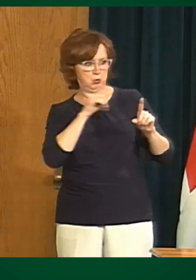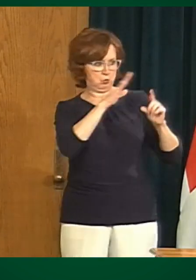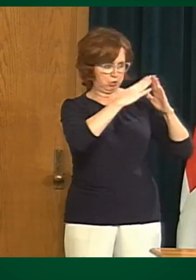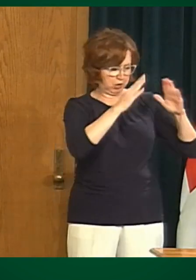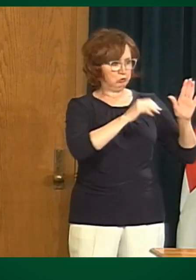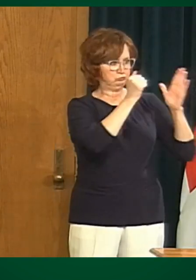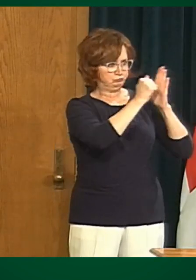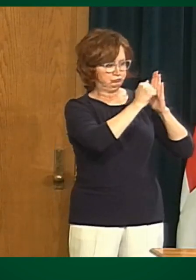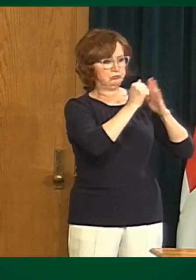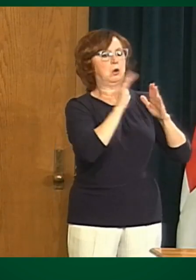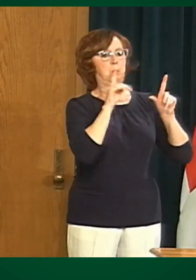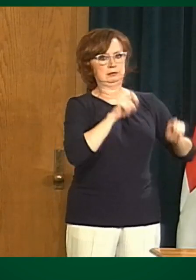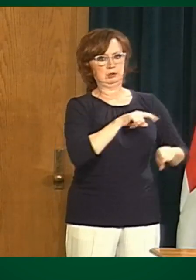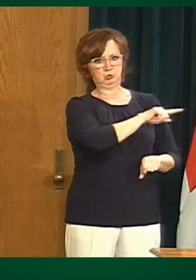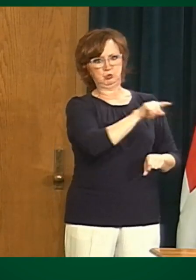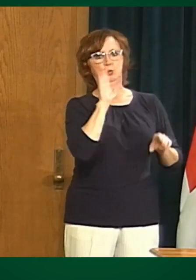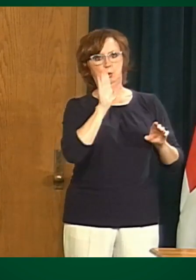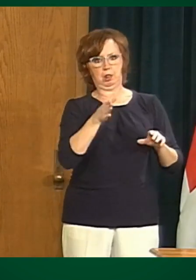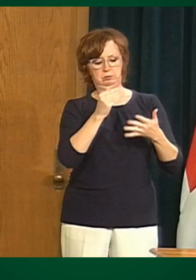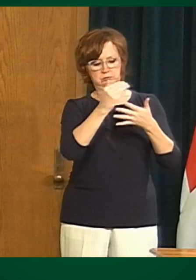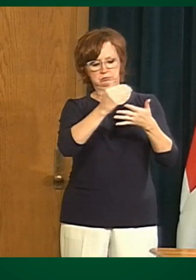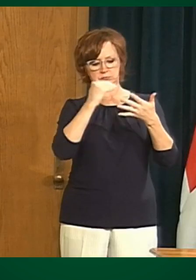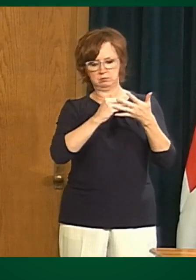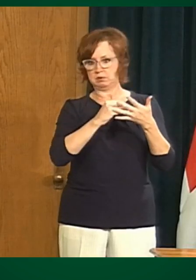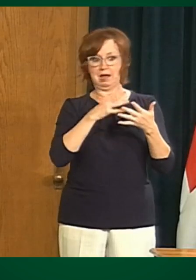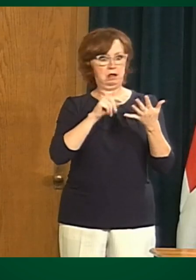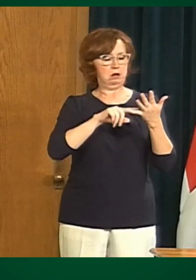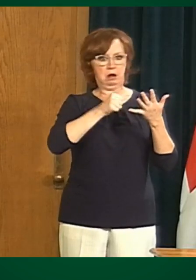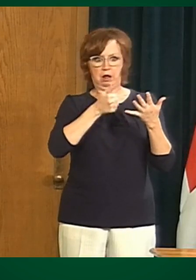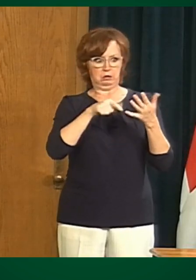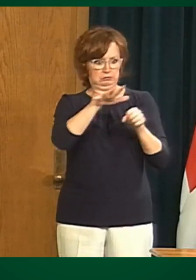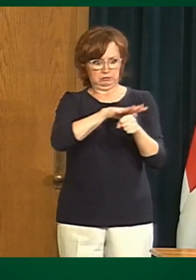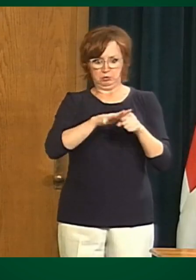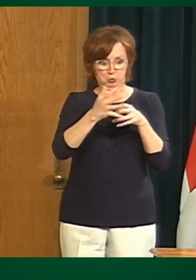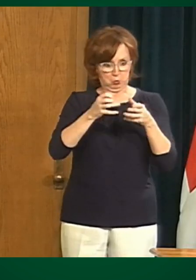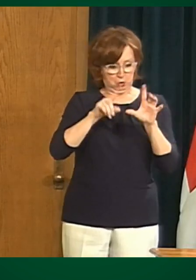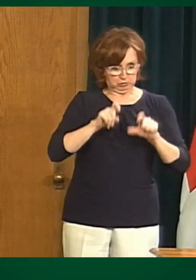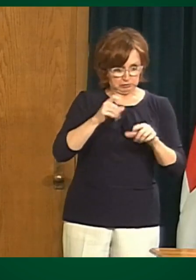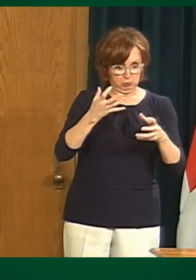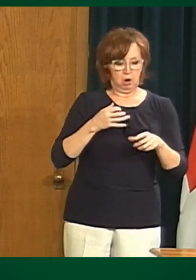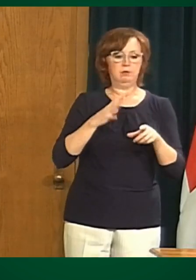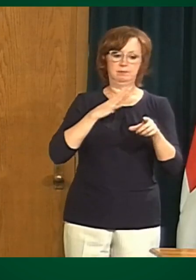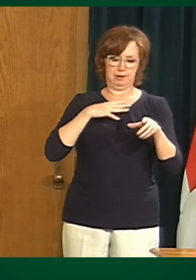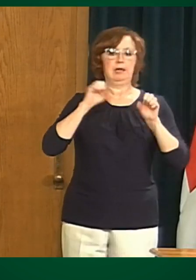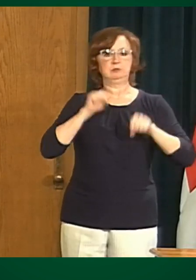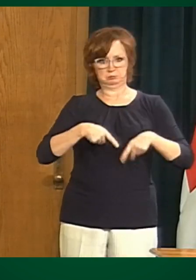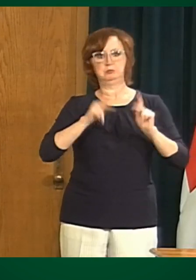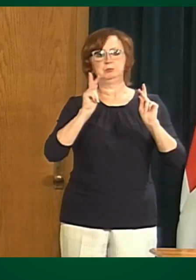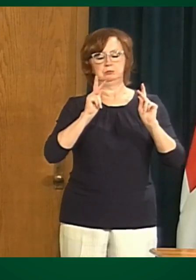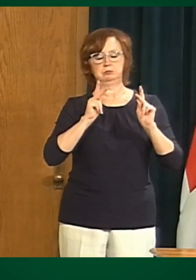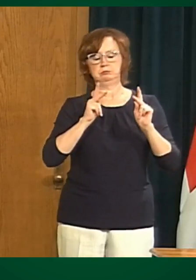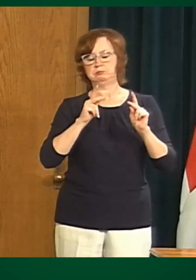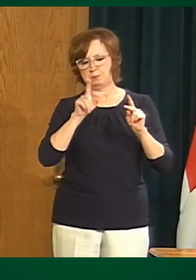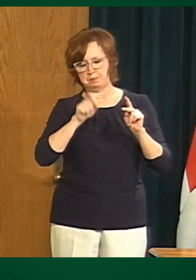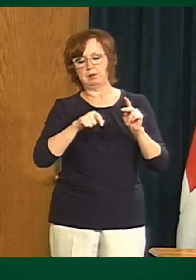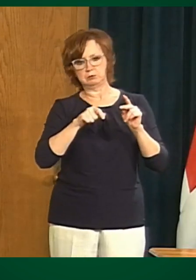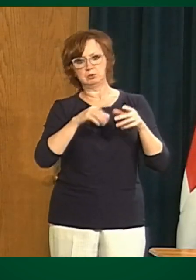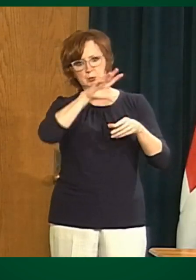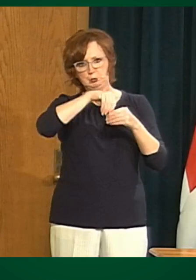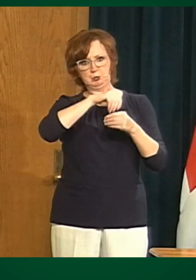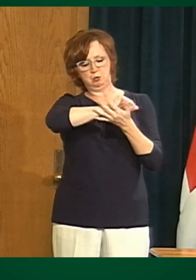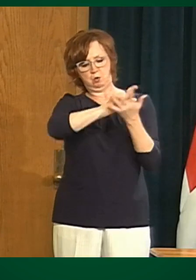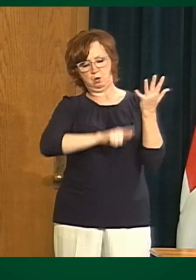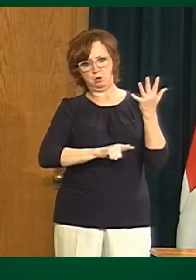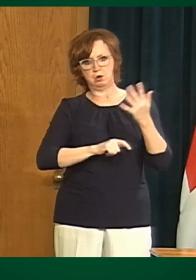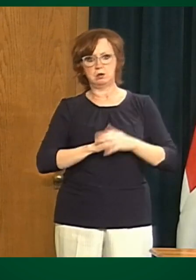tested. We need to identify positive cases as quickly as possible when we have outbreaks such as these. So those